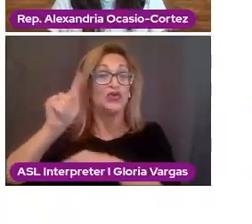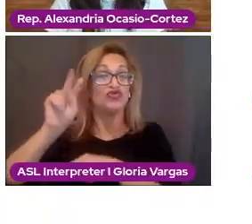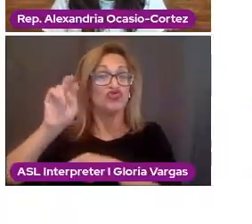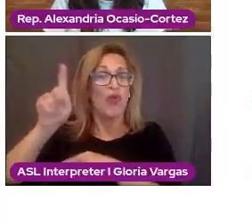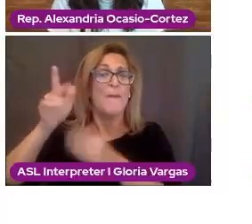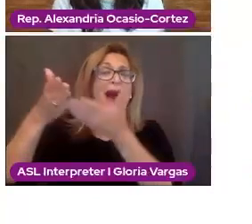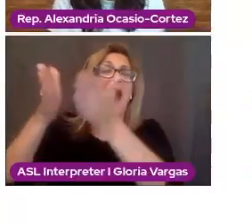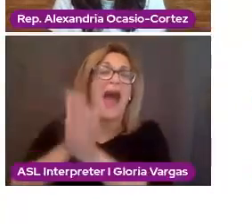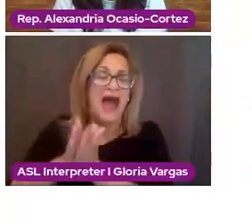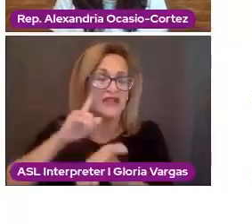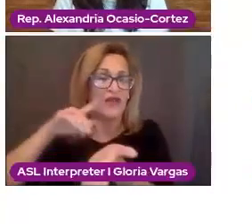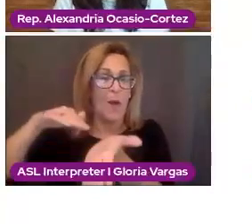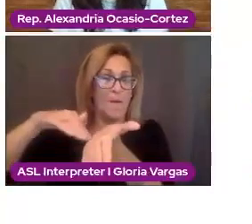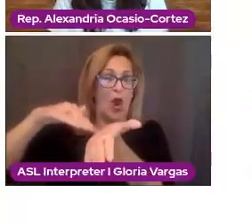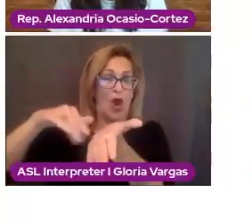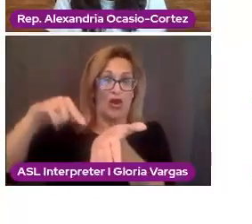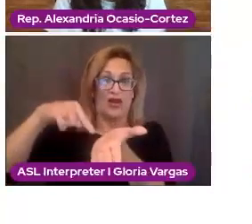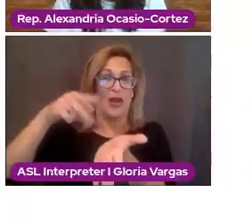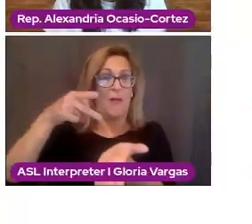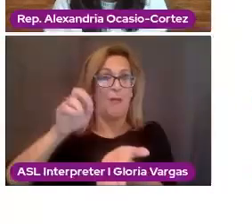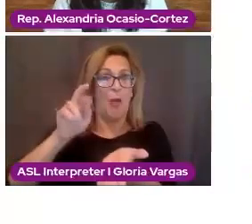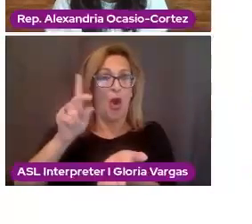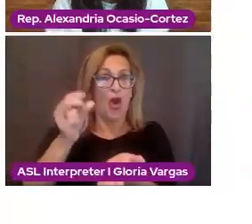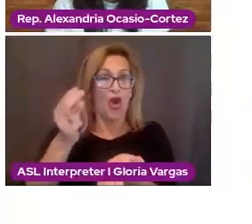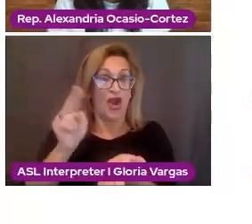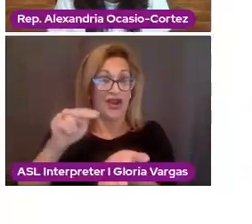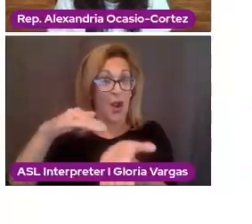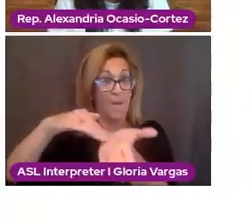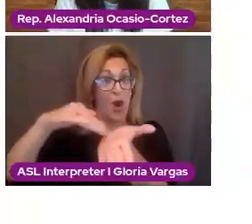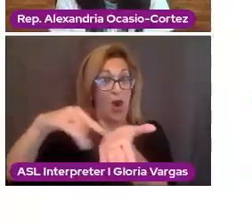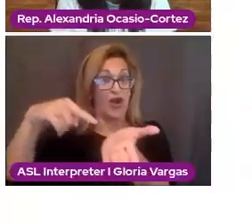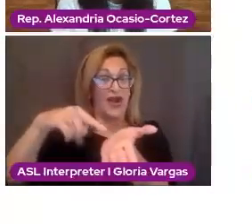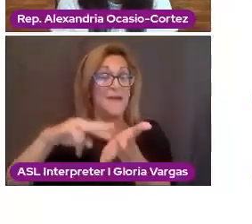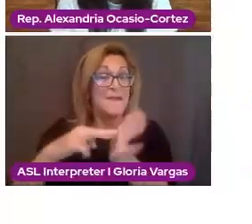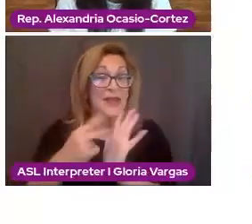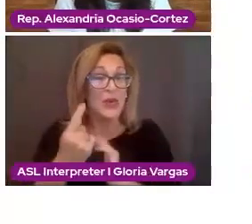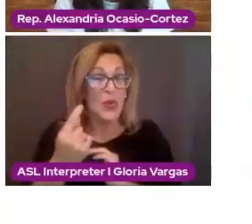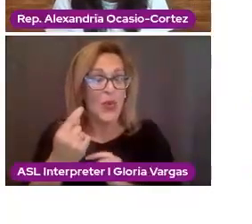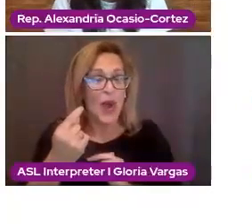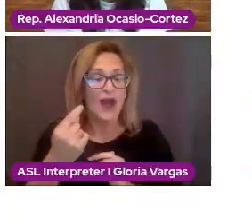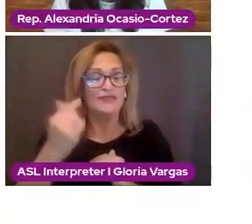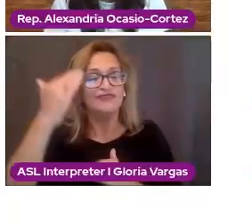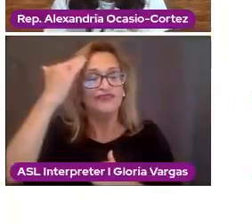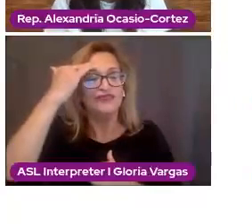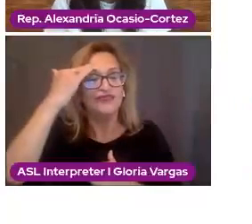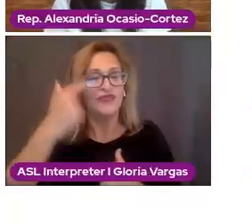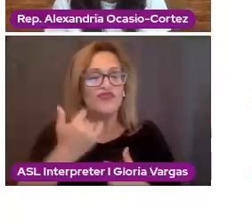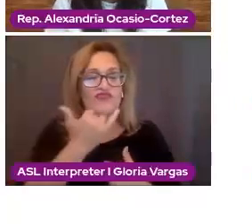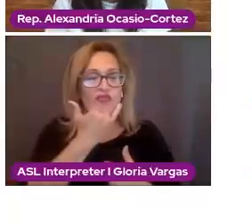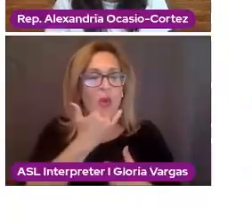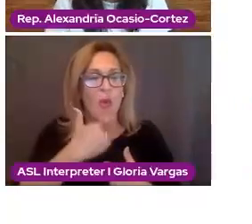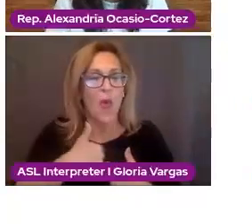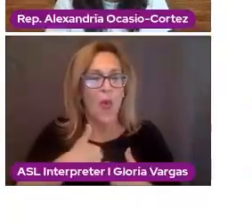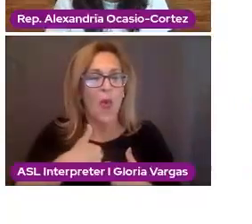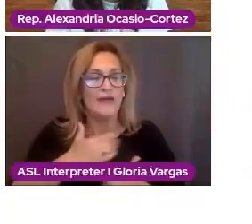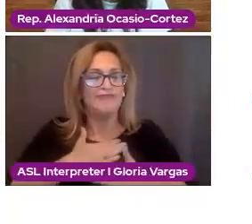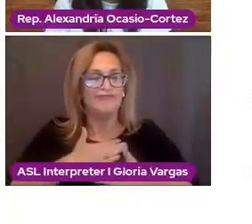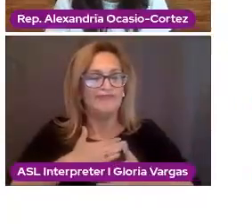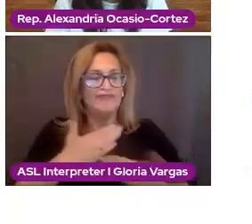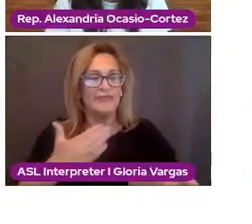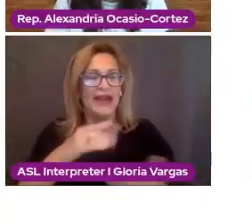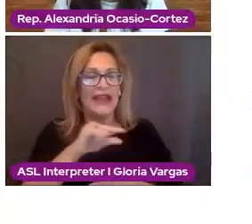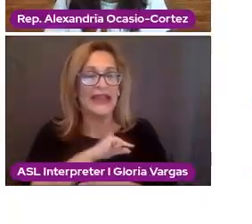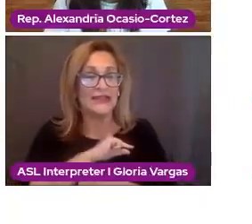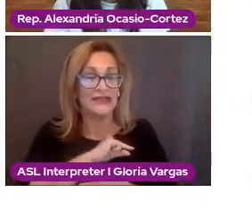And asking for a pardon is also an acknowledgement of guilt And that is what makes